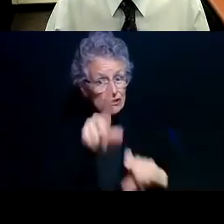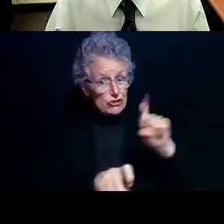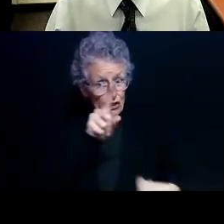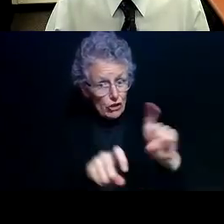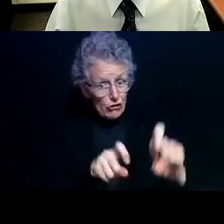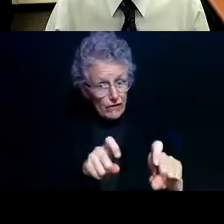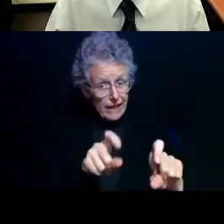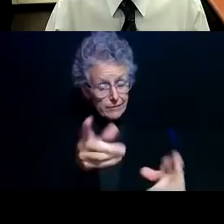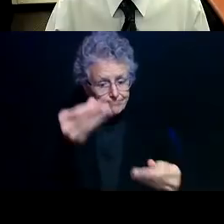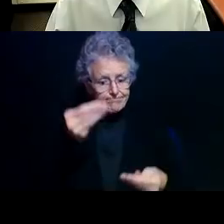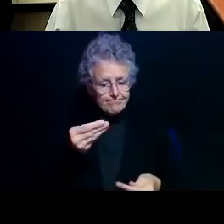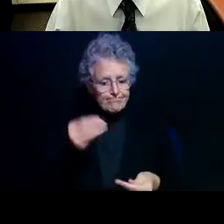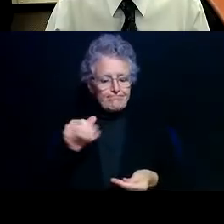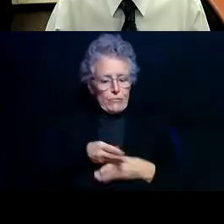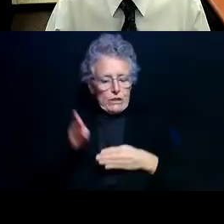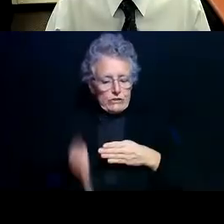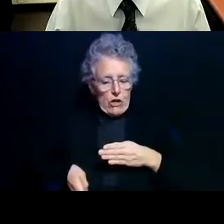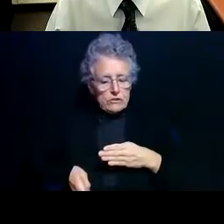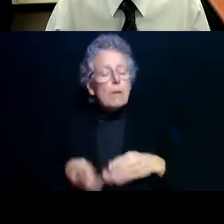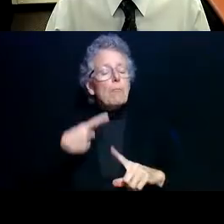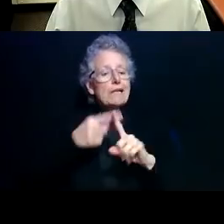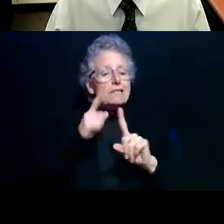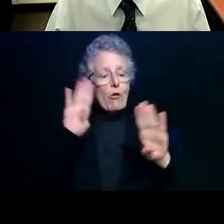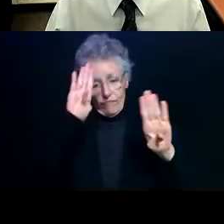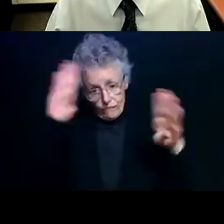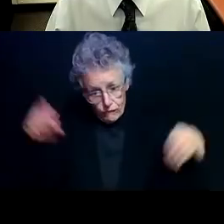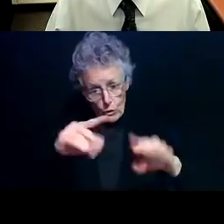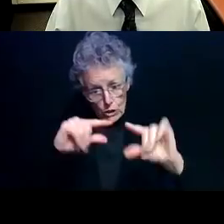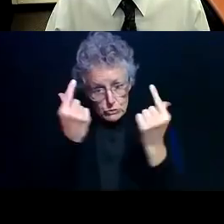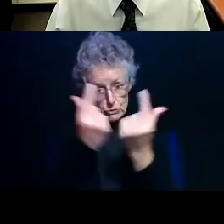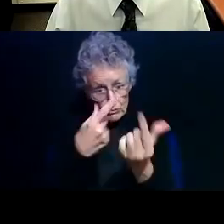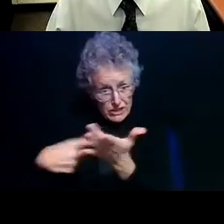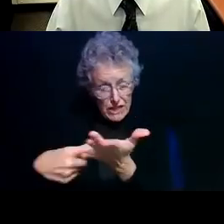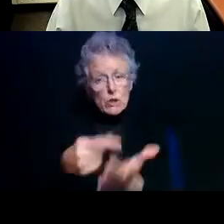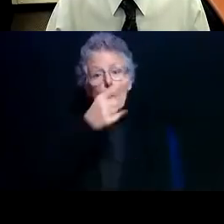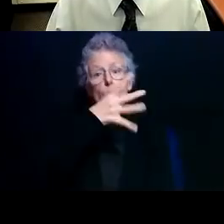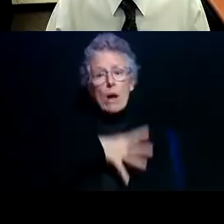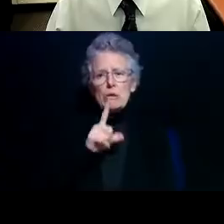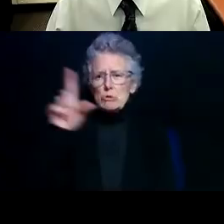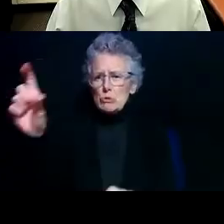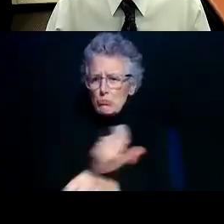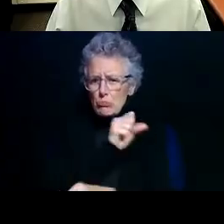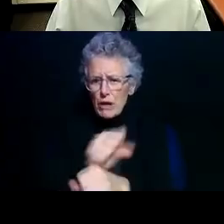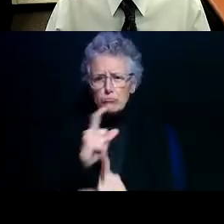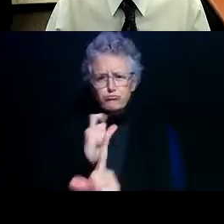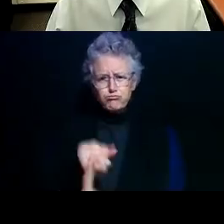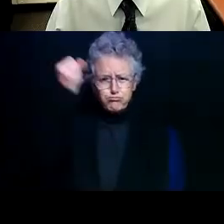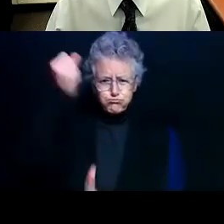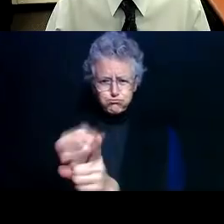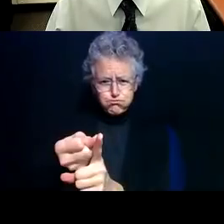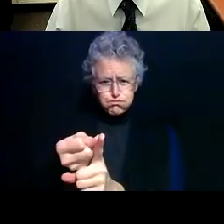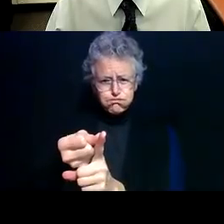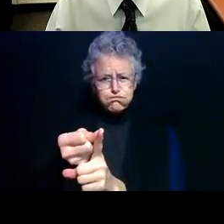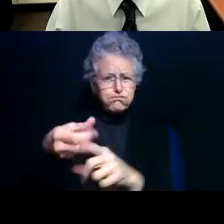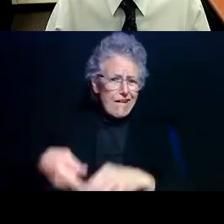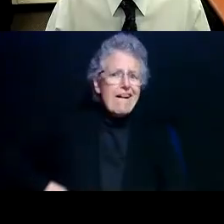those results and in our focus group discussions that women are totally disproportionately affected by the family care